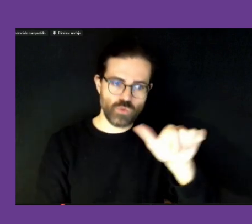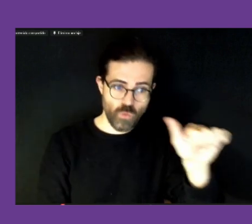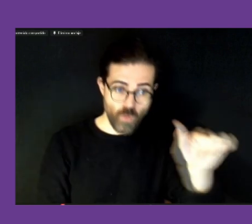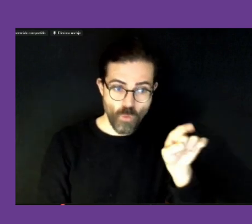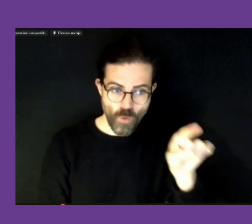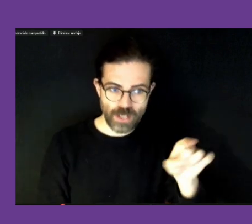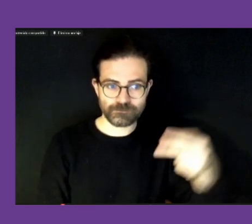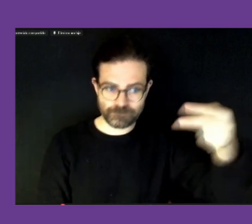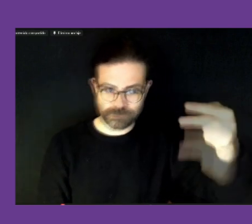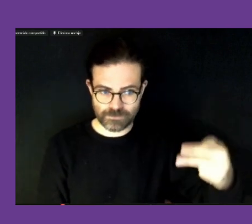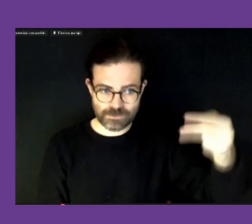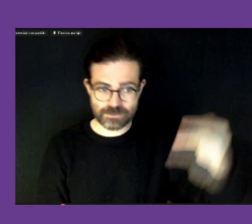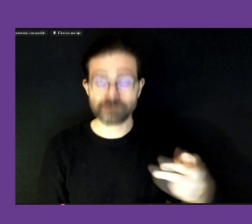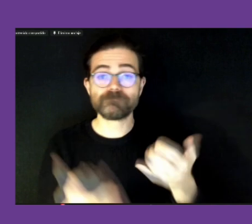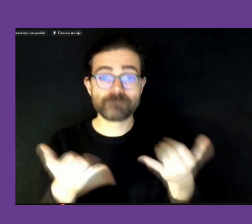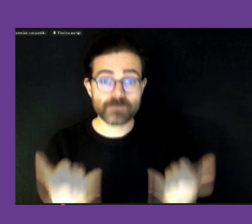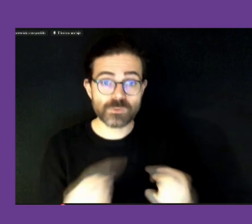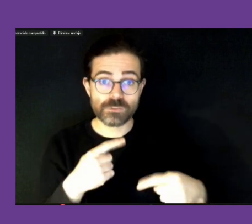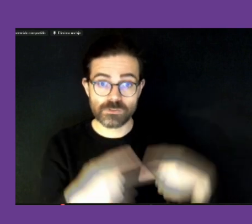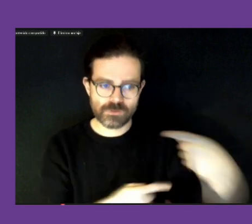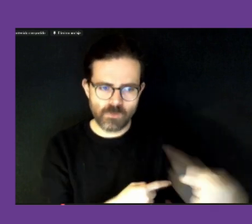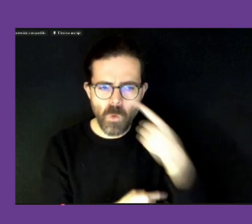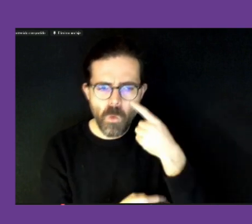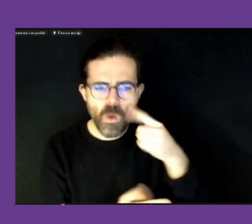functional requirements are objectively verifiable or not.